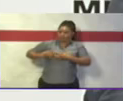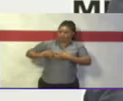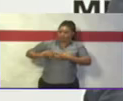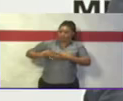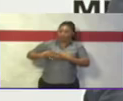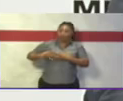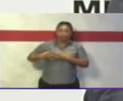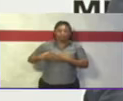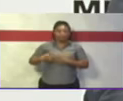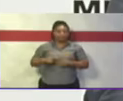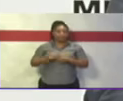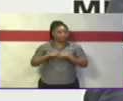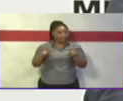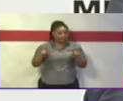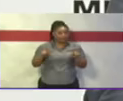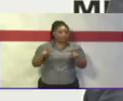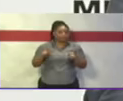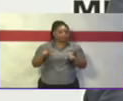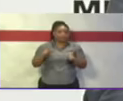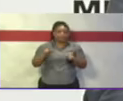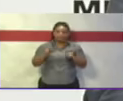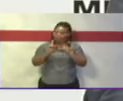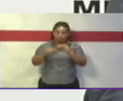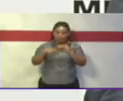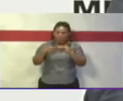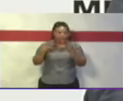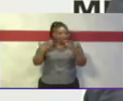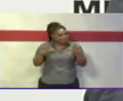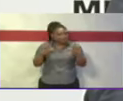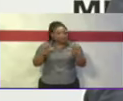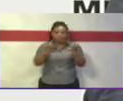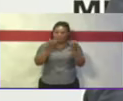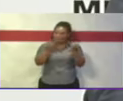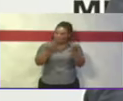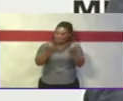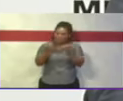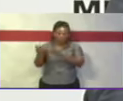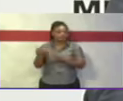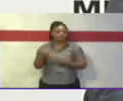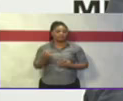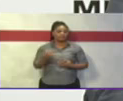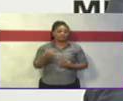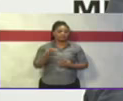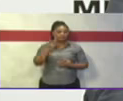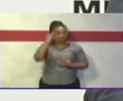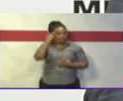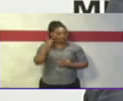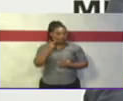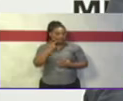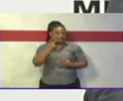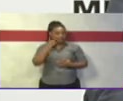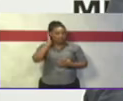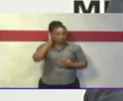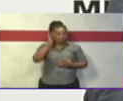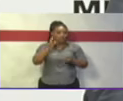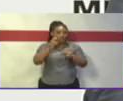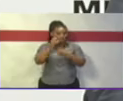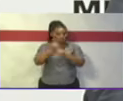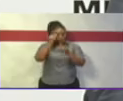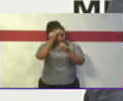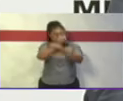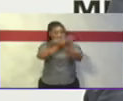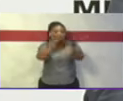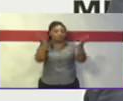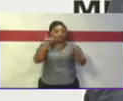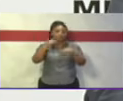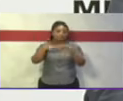presented. We have FAQs to that in that regard, and at all the mass vac sites, parents will be counseled as to the rare side effects and the common side effects that